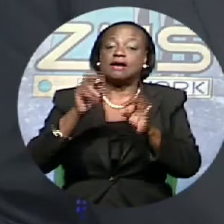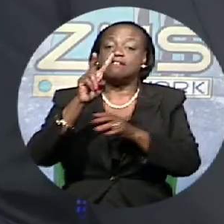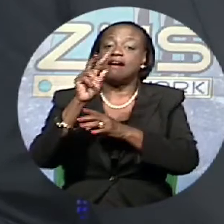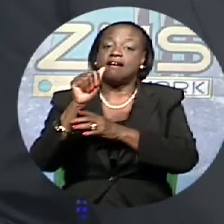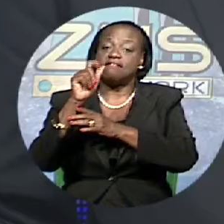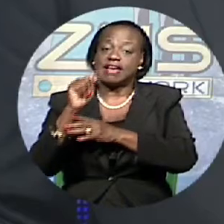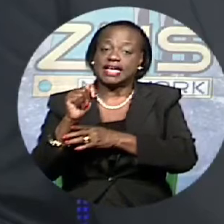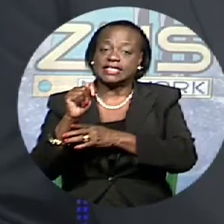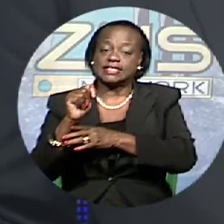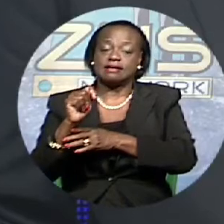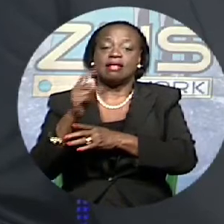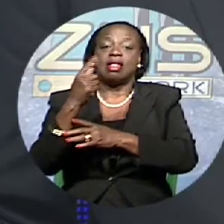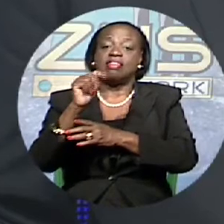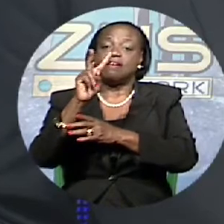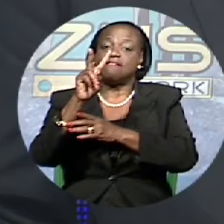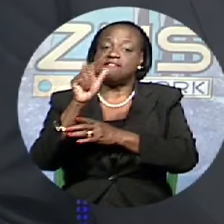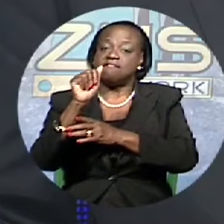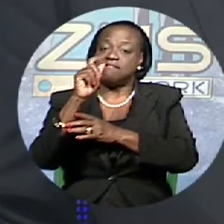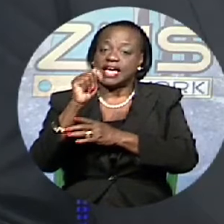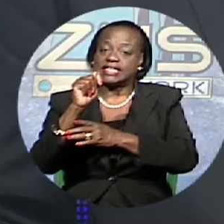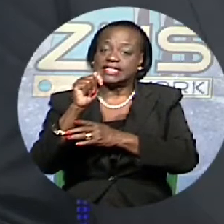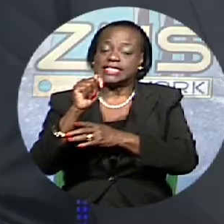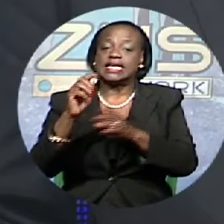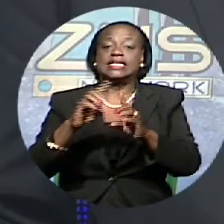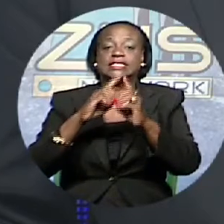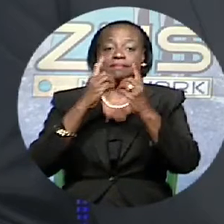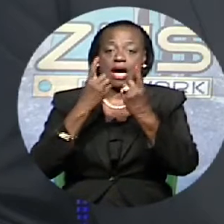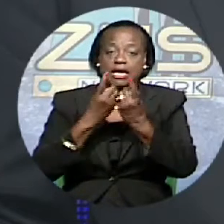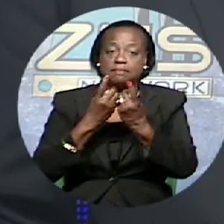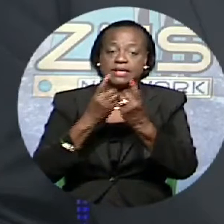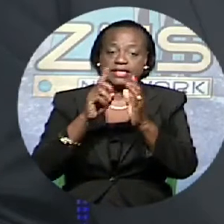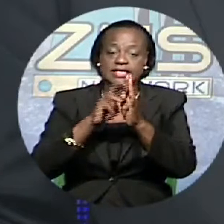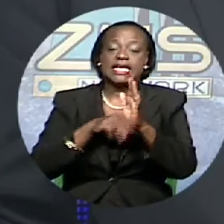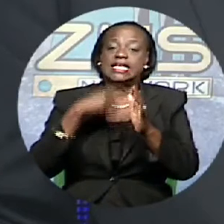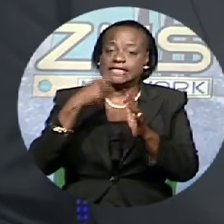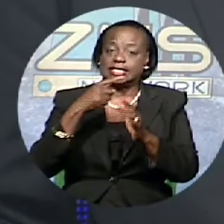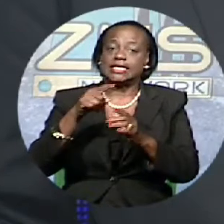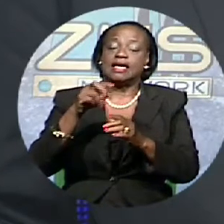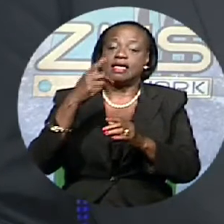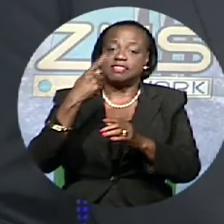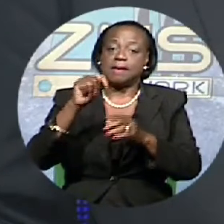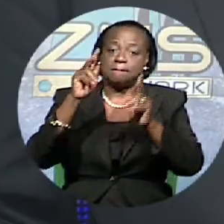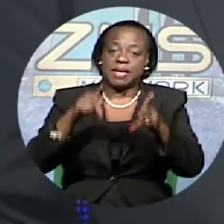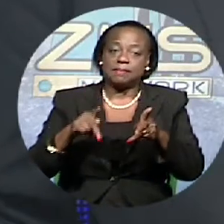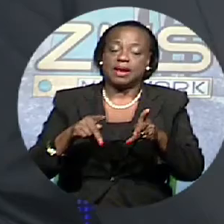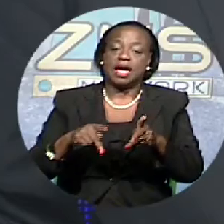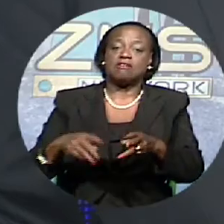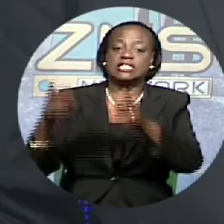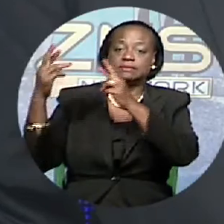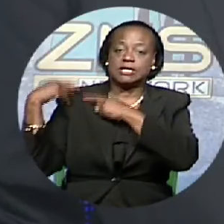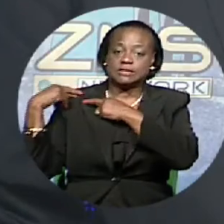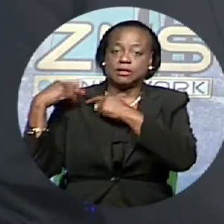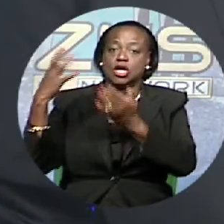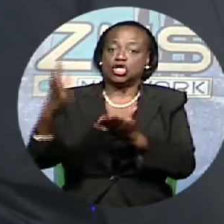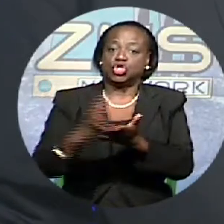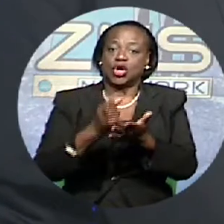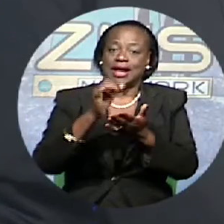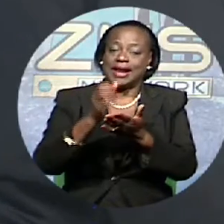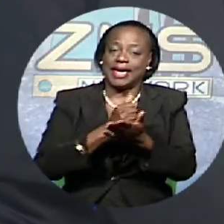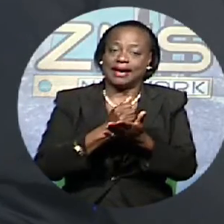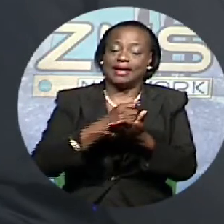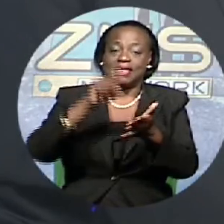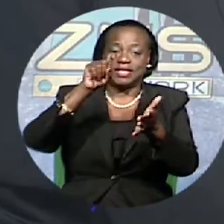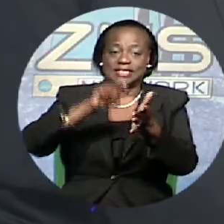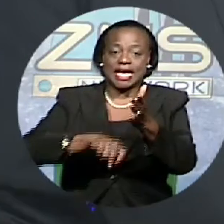tax. Now, the VAT department also reminds registrants that their responsibility to collect the tax started on January 1st. Now, we understand that